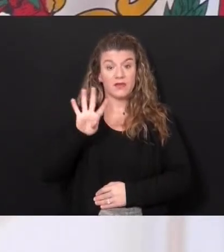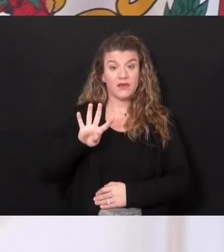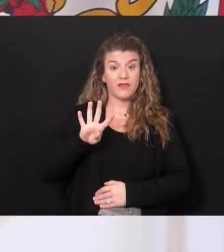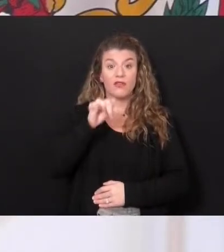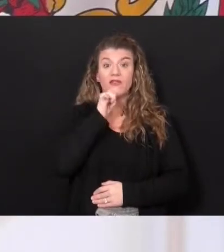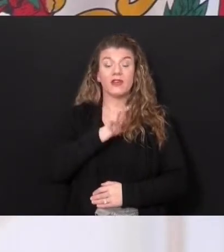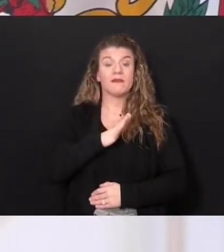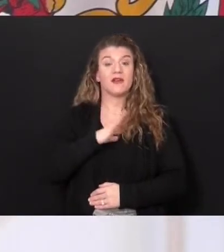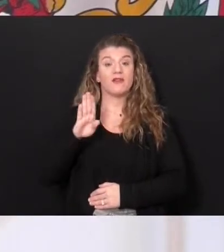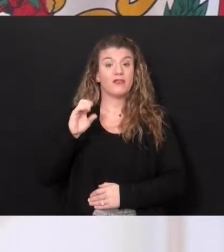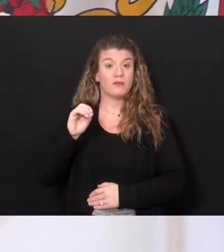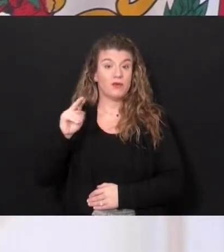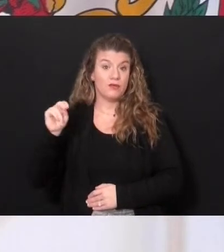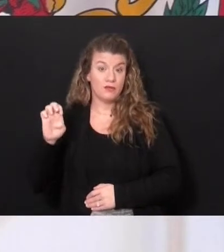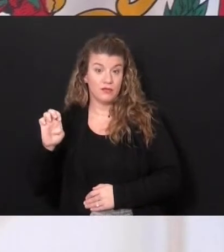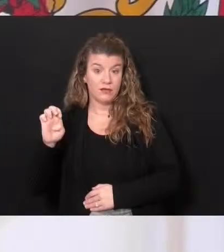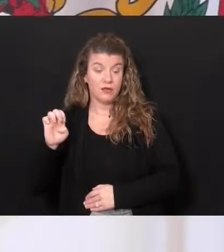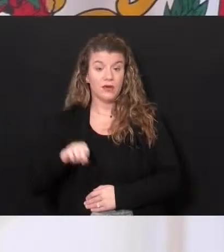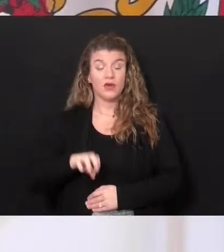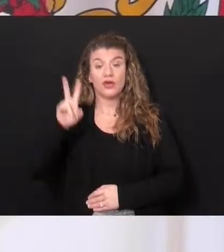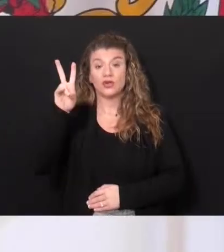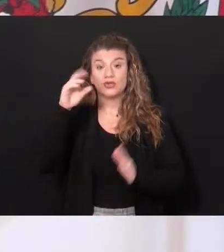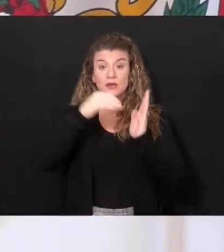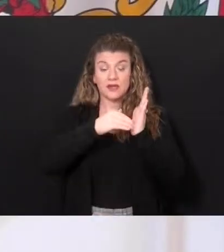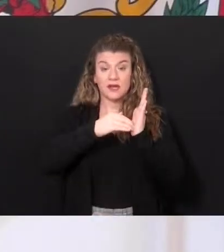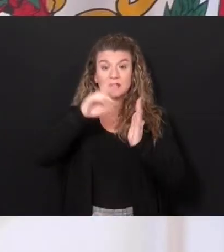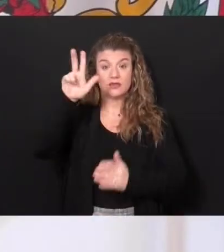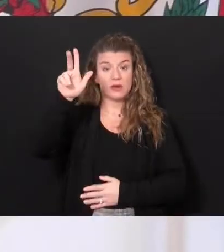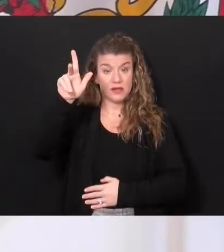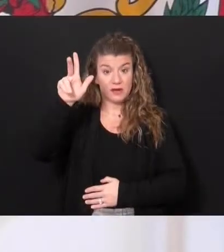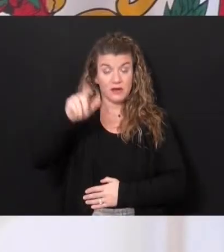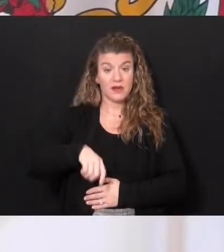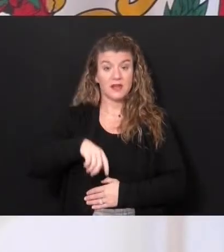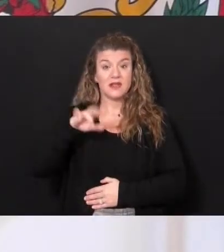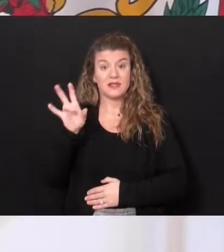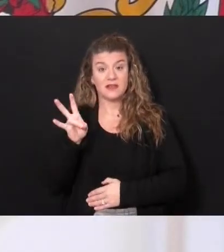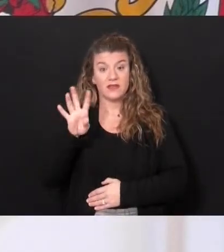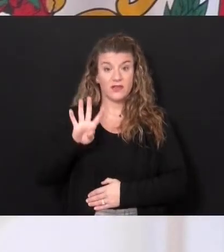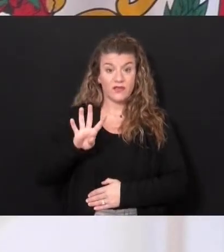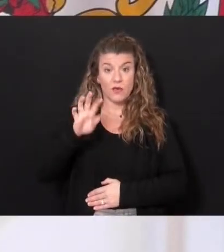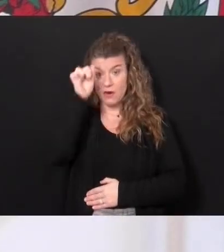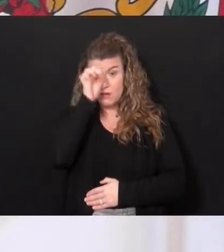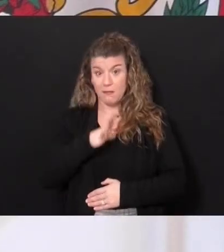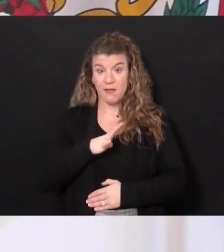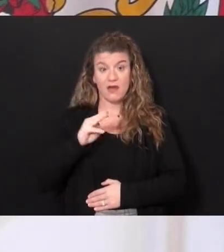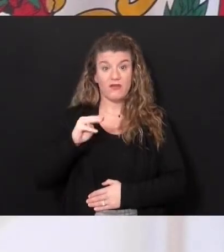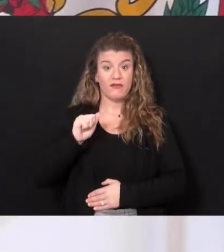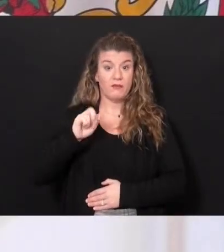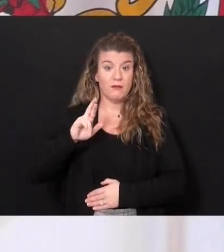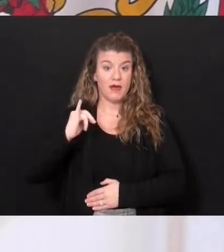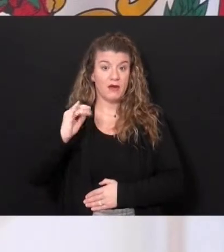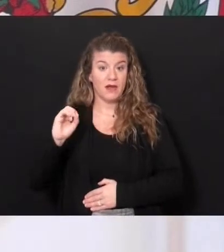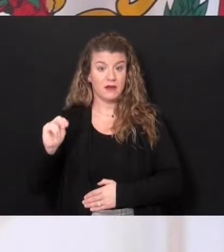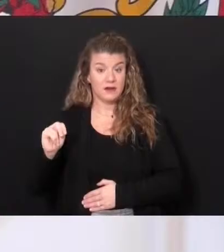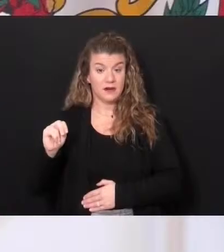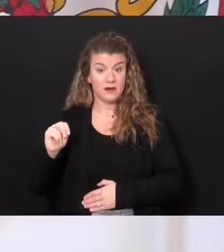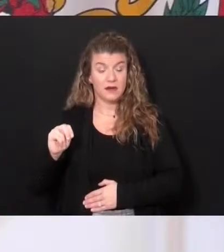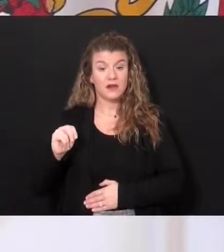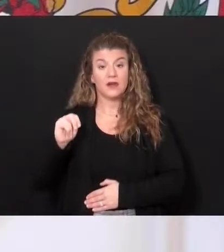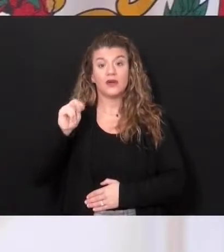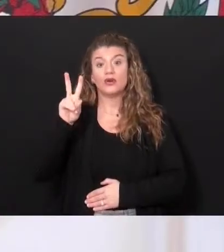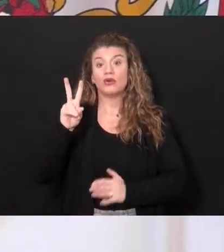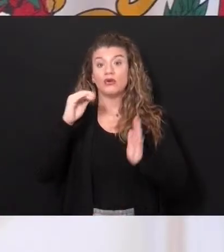74-year-old female from Boone County. The 2023 death, a 74-year-old male from Marion County.